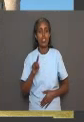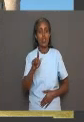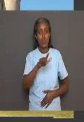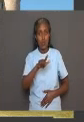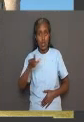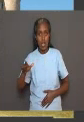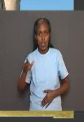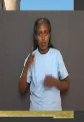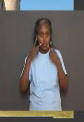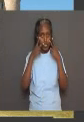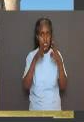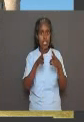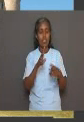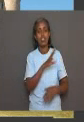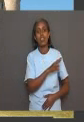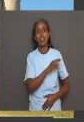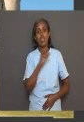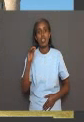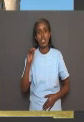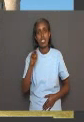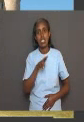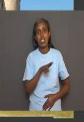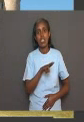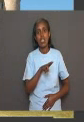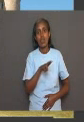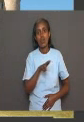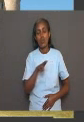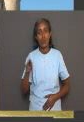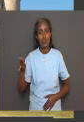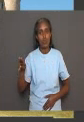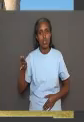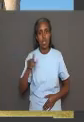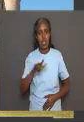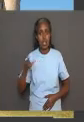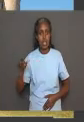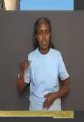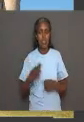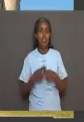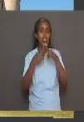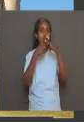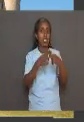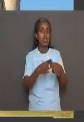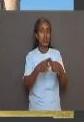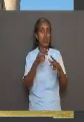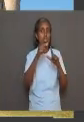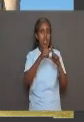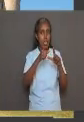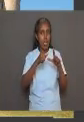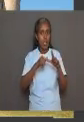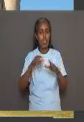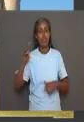of sight and a horizontal line is called the angle